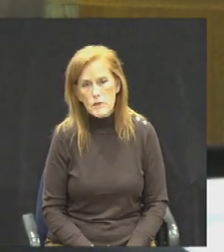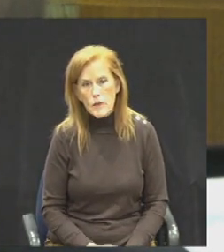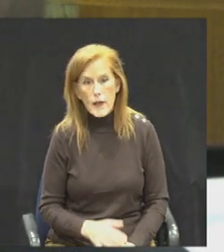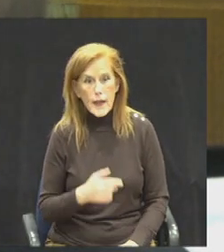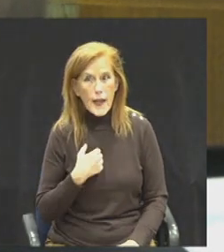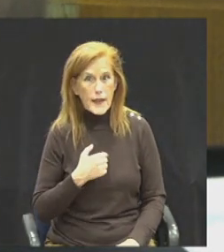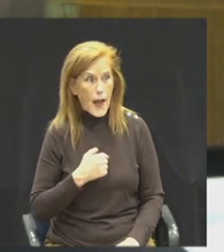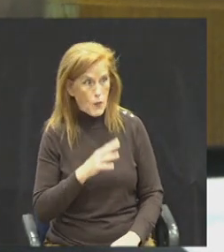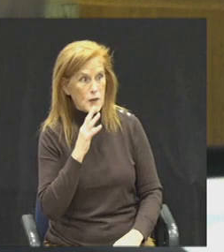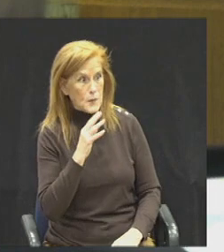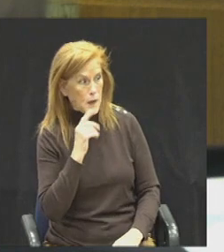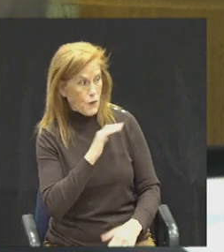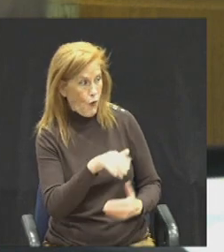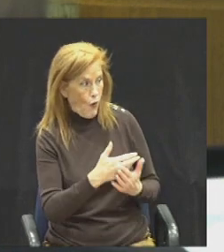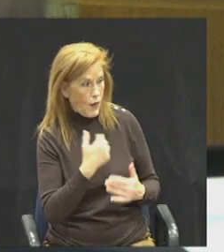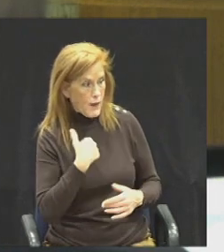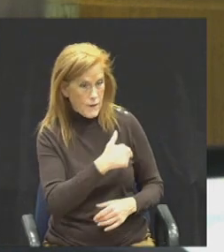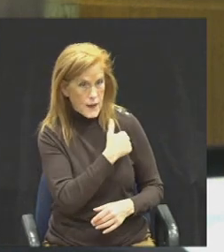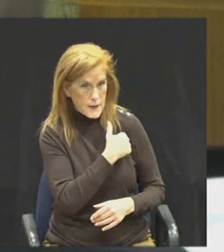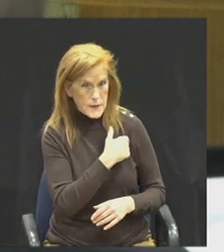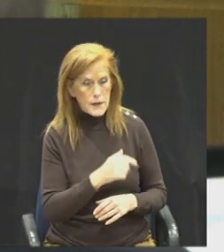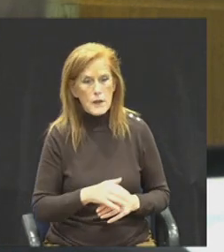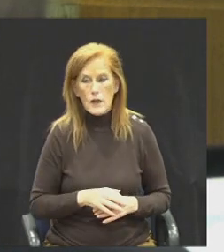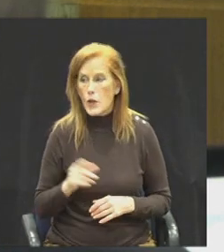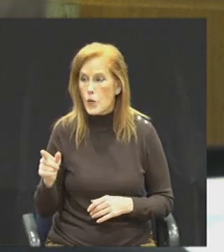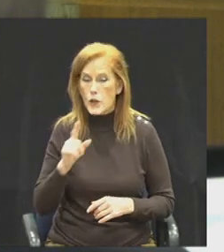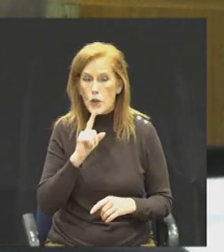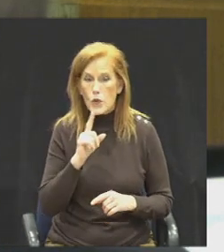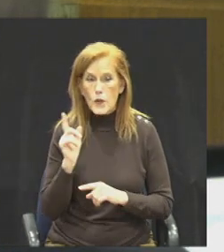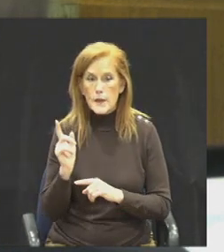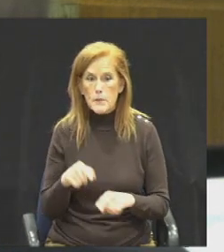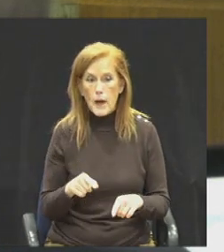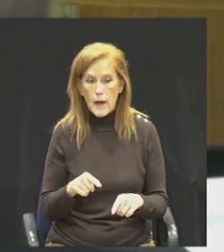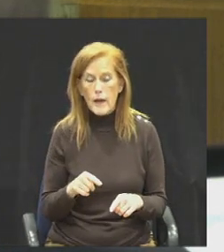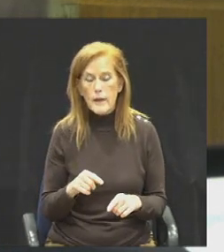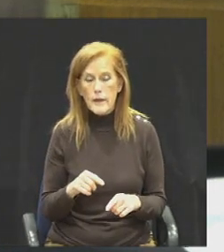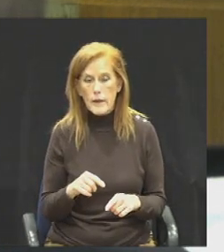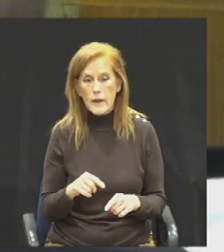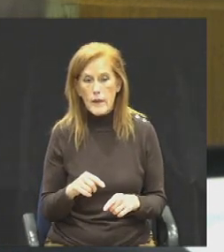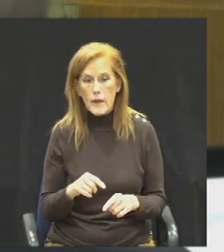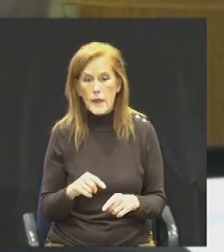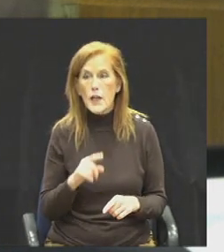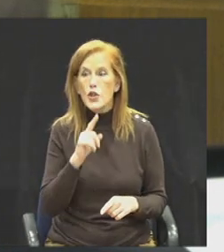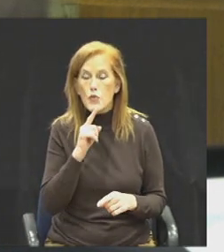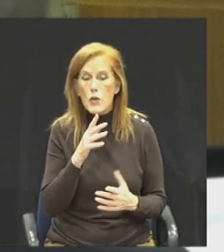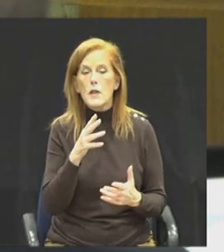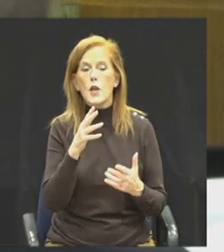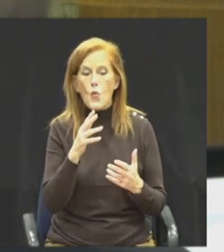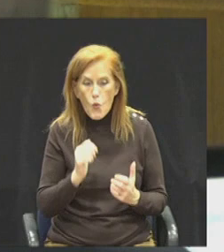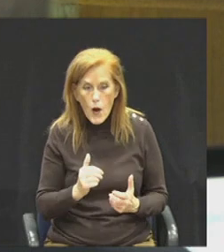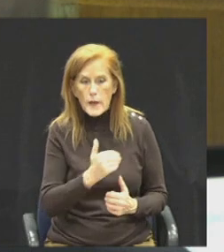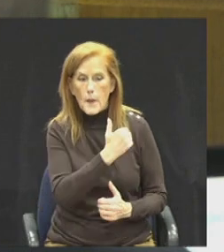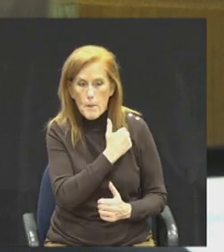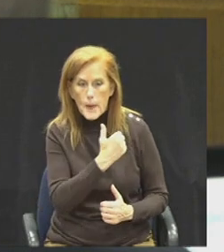speak for everyone when you responded that you really wanted to have people in the community at